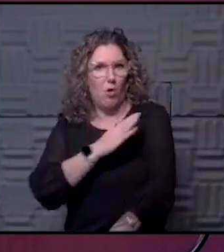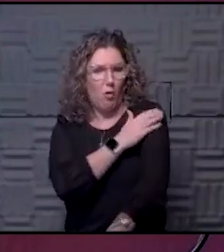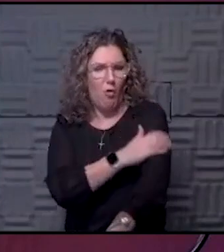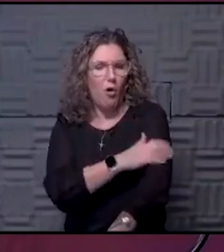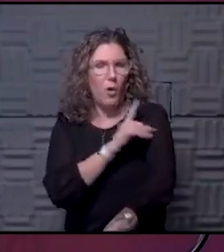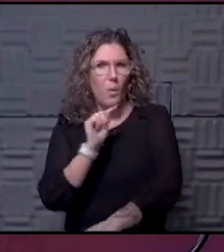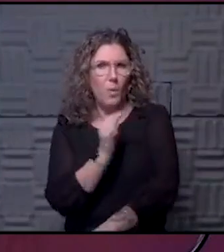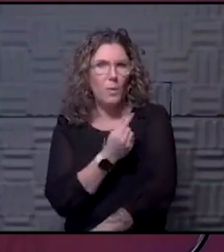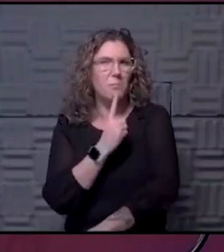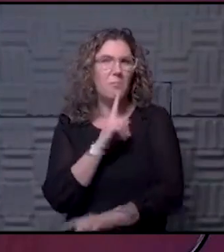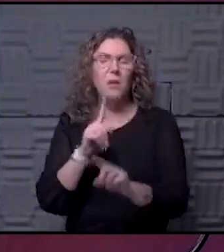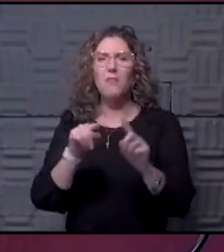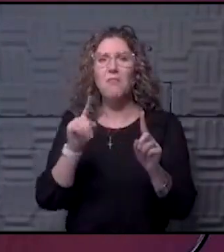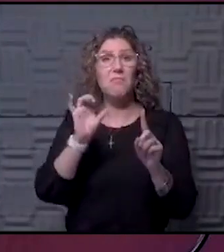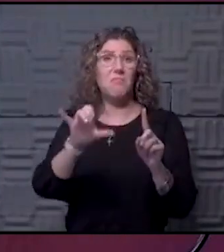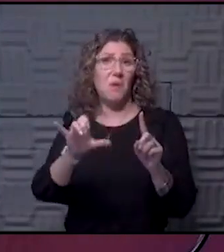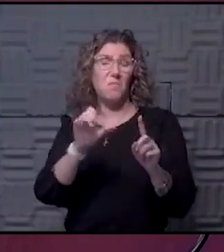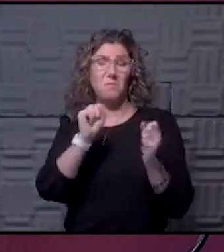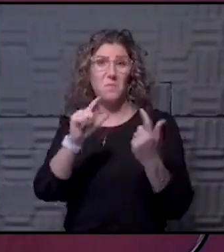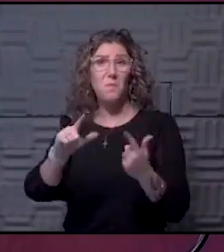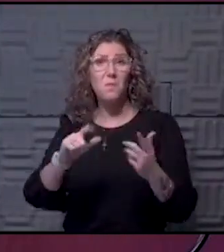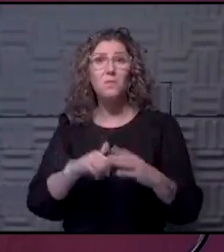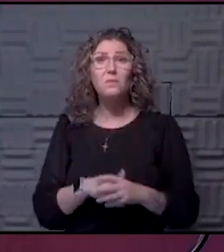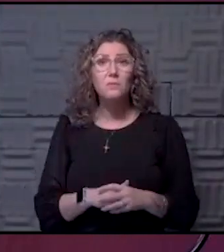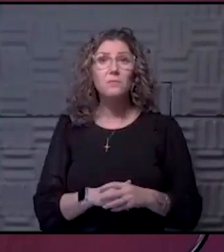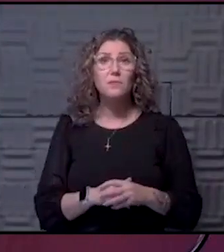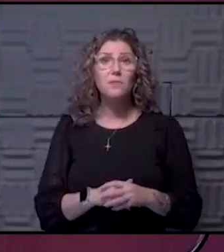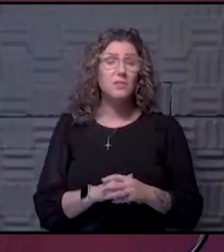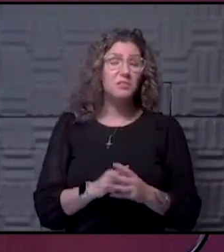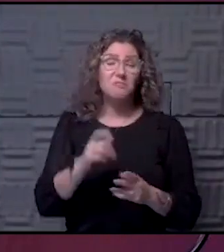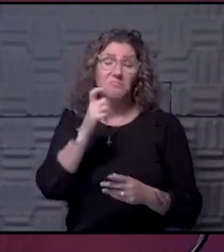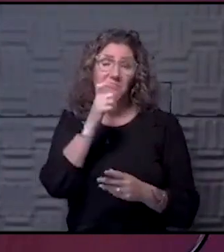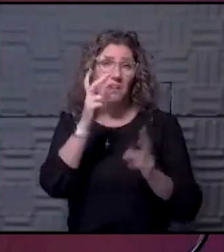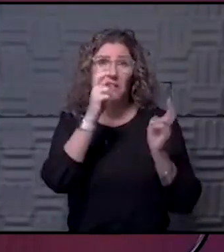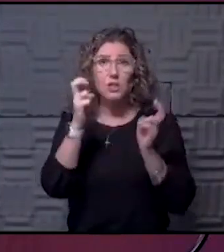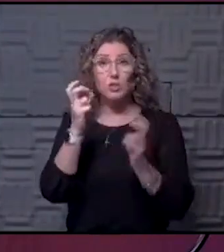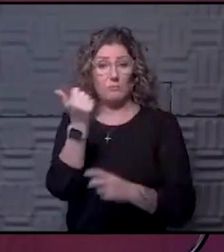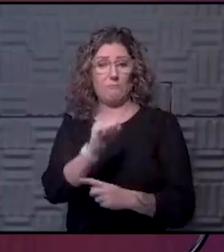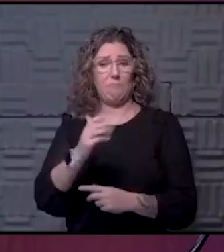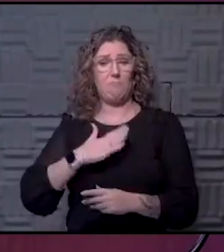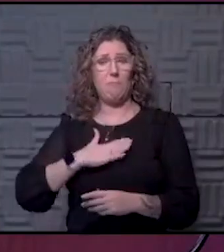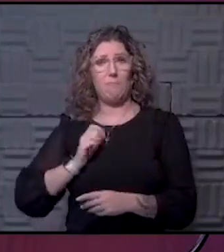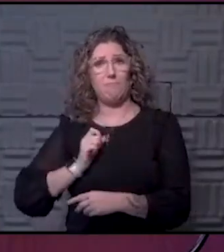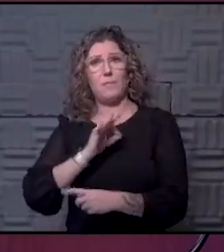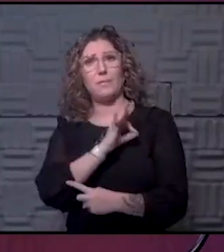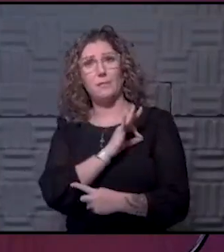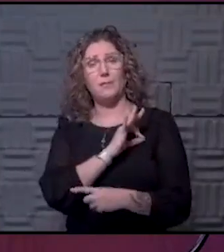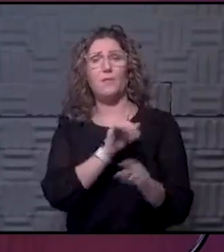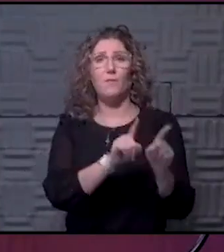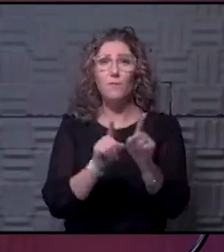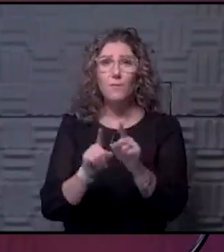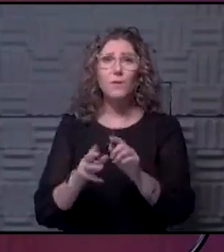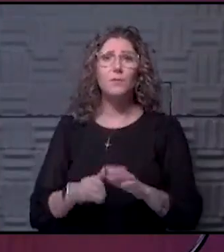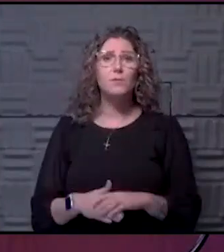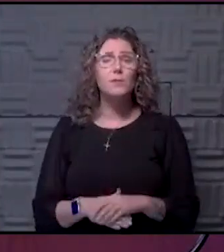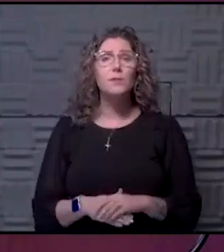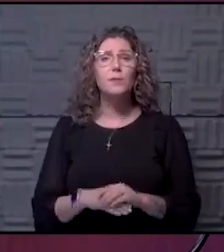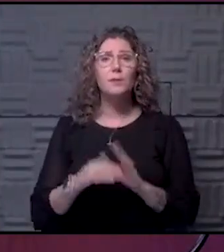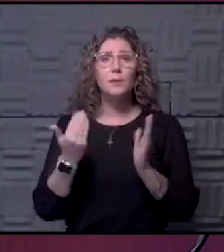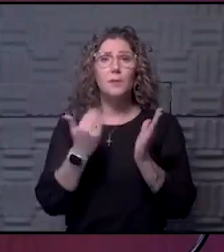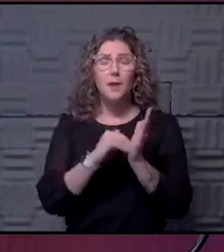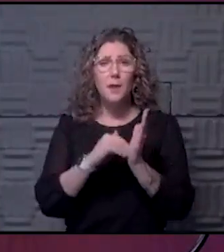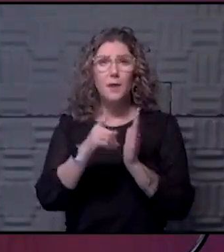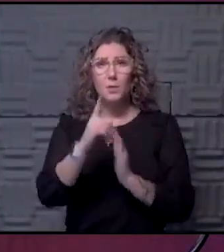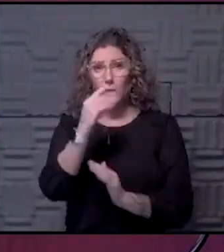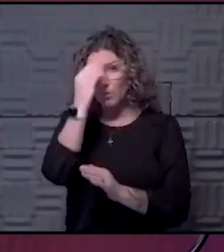was essentially it. It has been a non-issue. And any of my staff too, and again, you all probably